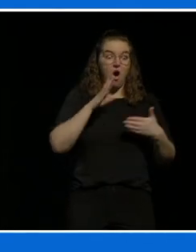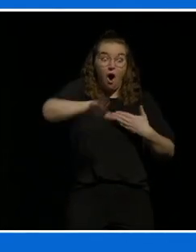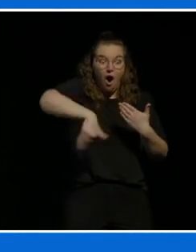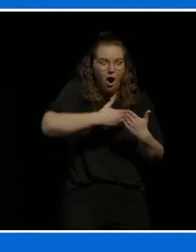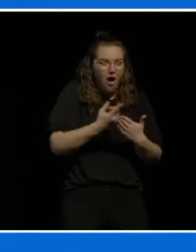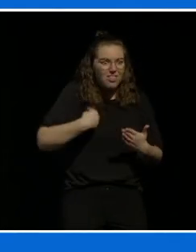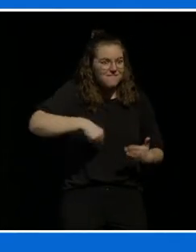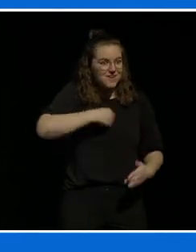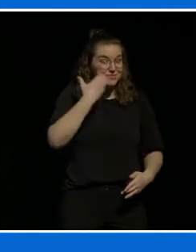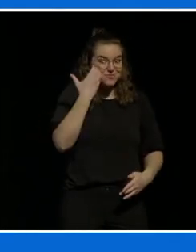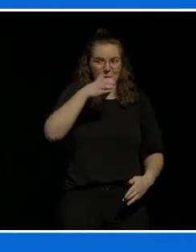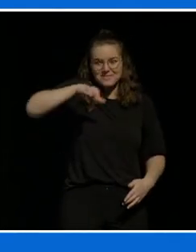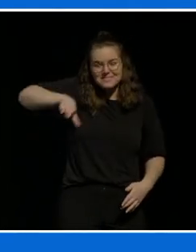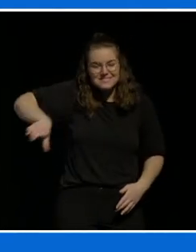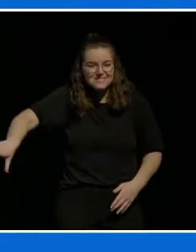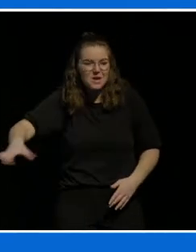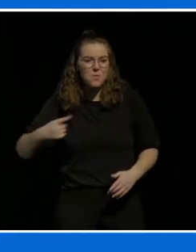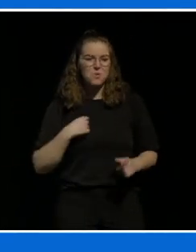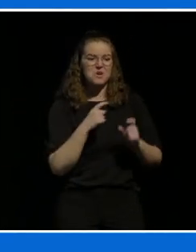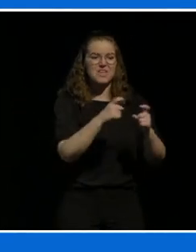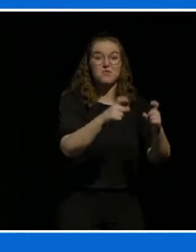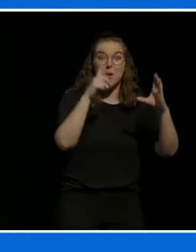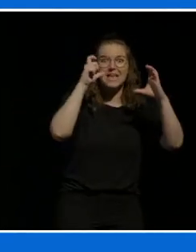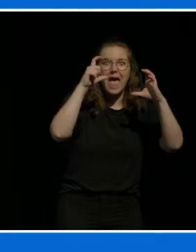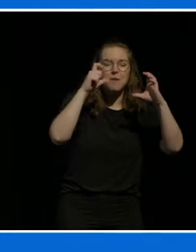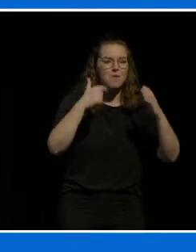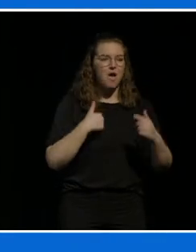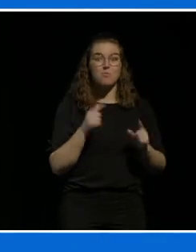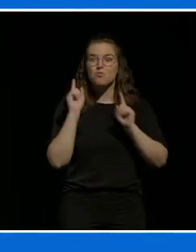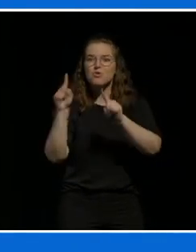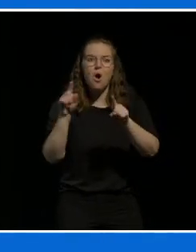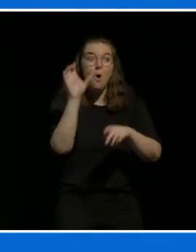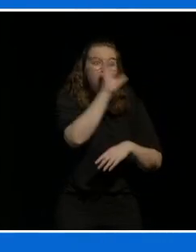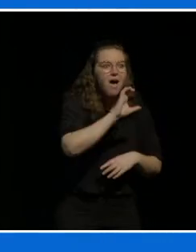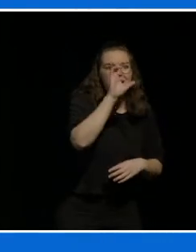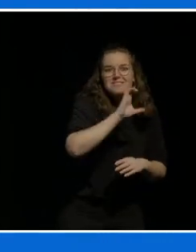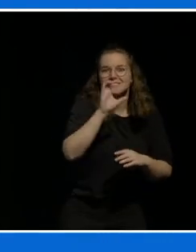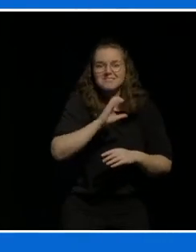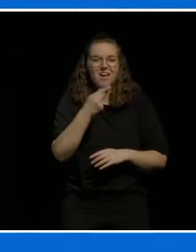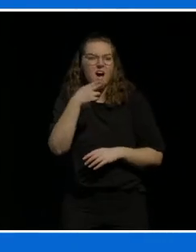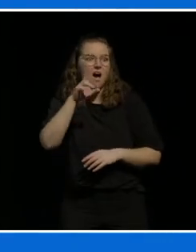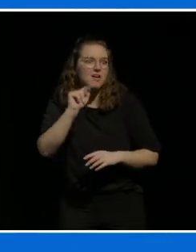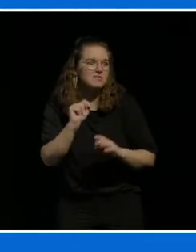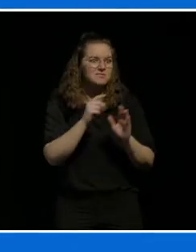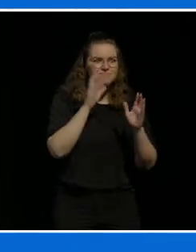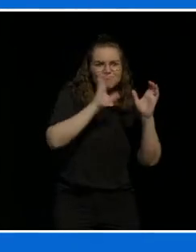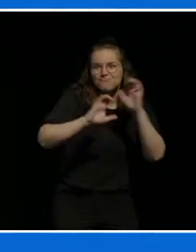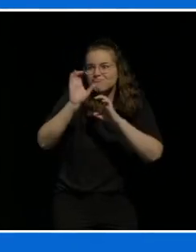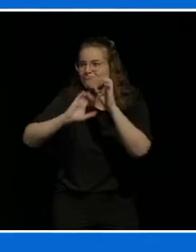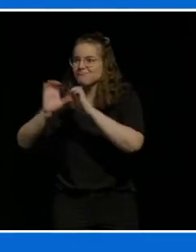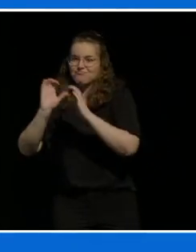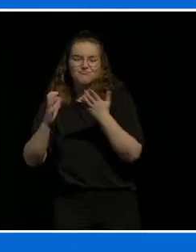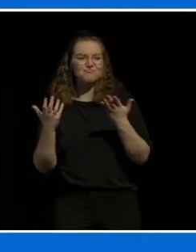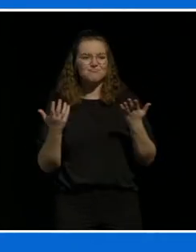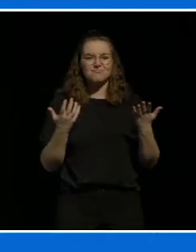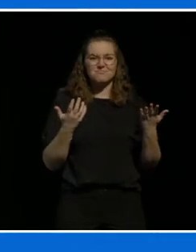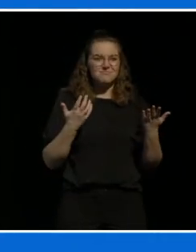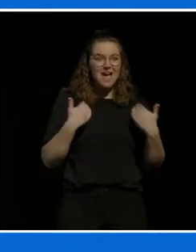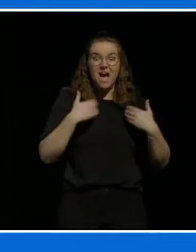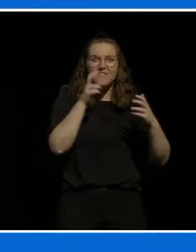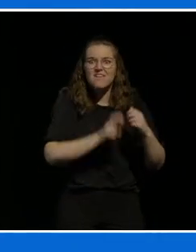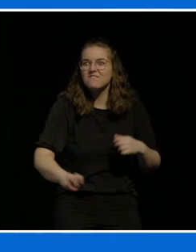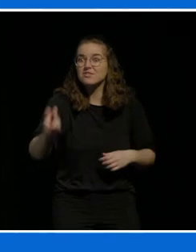We're gonna give you Polaroid cameras, and we're gonna go to a scavenger hunt as a family, and we're all gonna put our phones away and have some sort of adventure